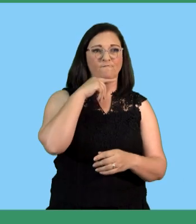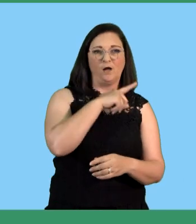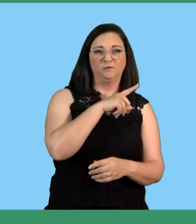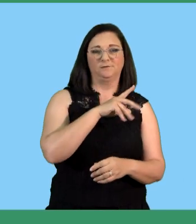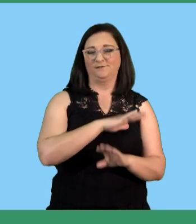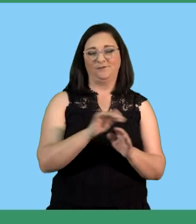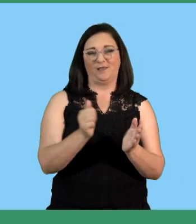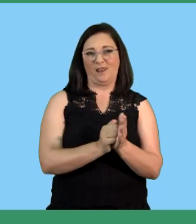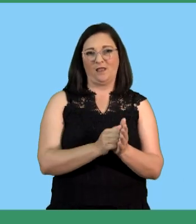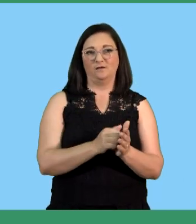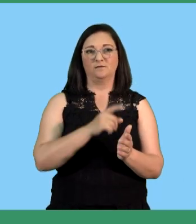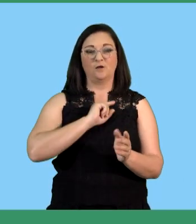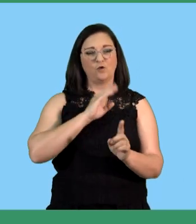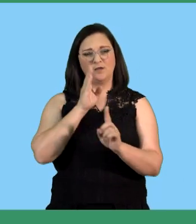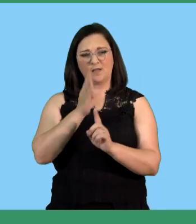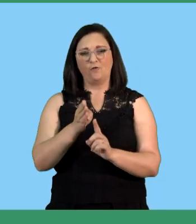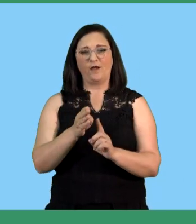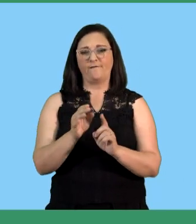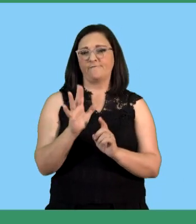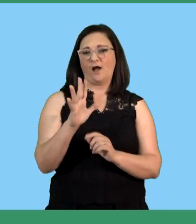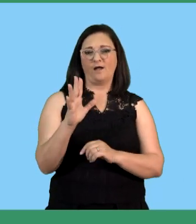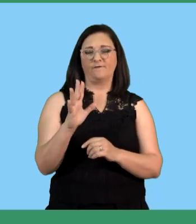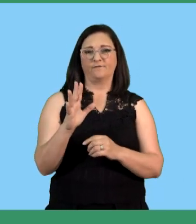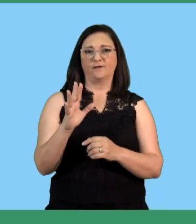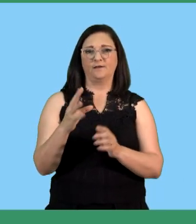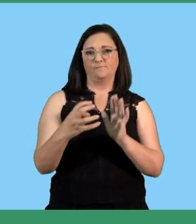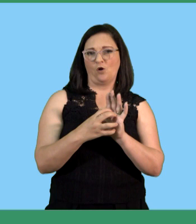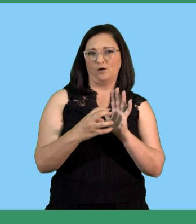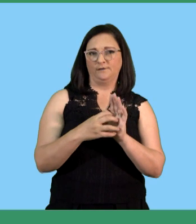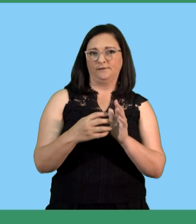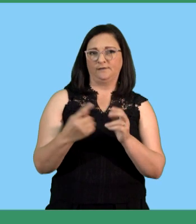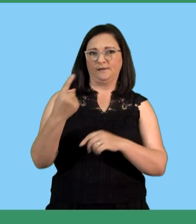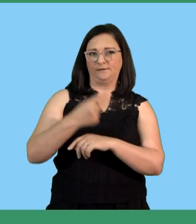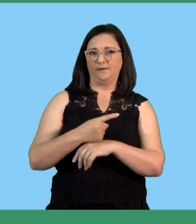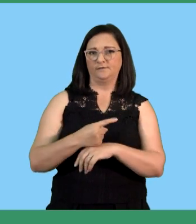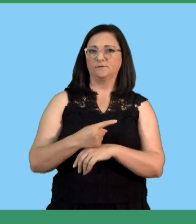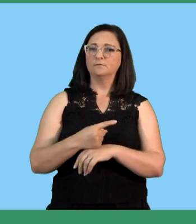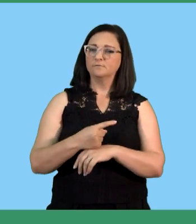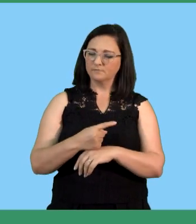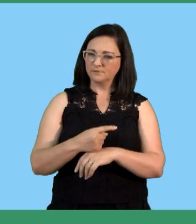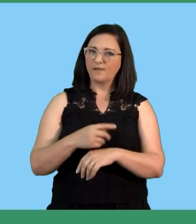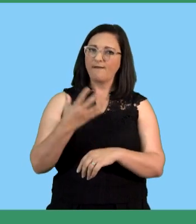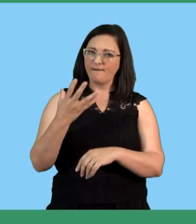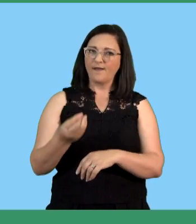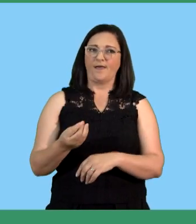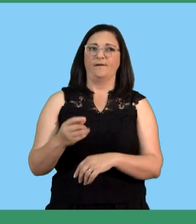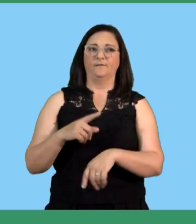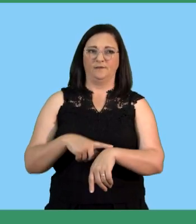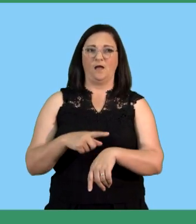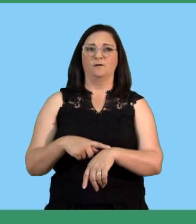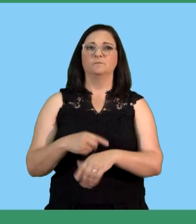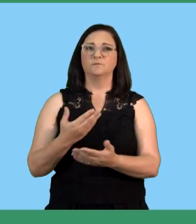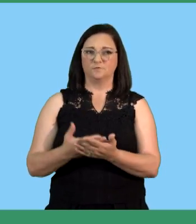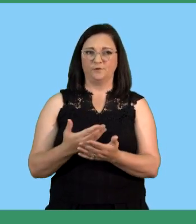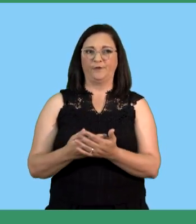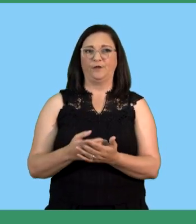direct marketing within the 5 working days or cooling off period. So it's within their rights to do that. If they're not happy, then because